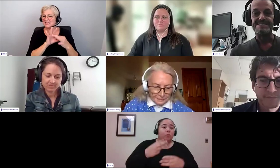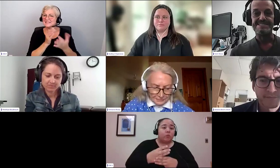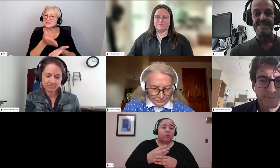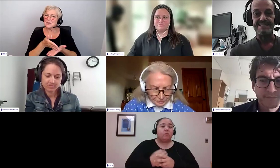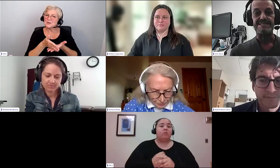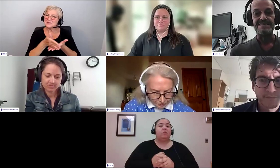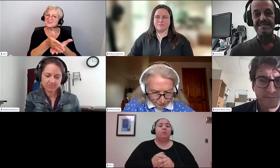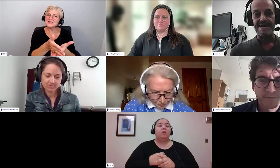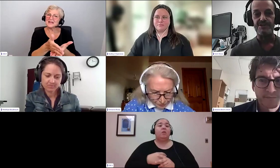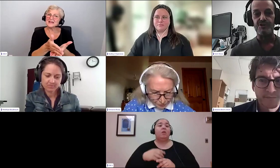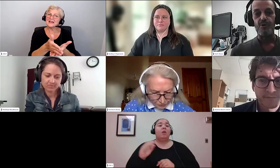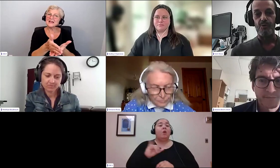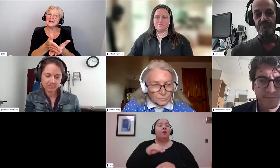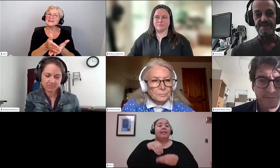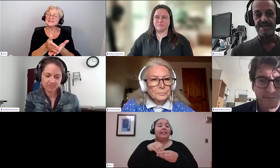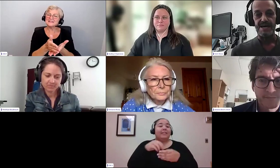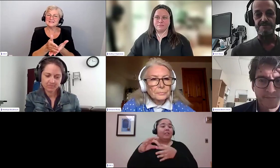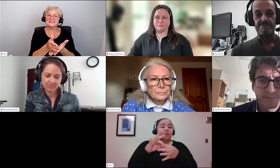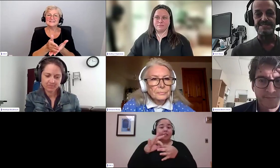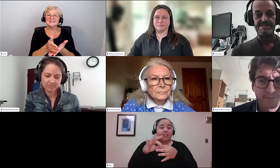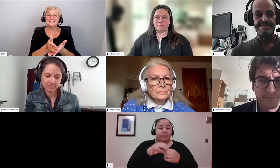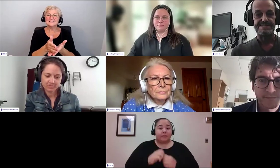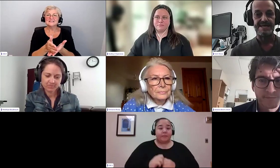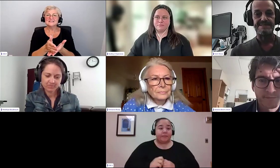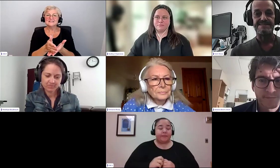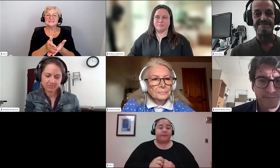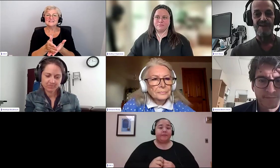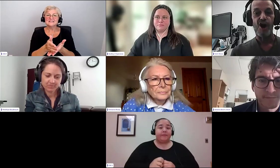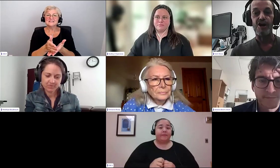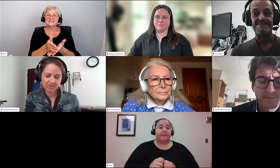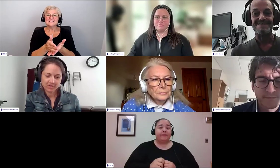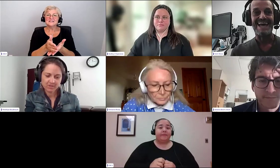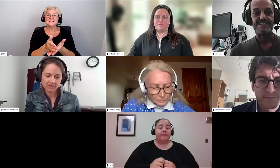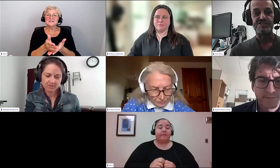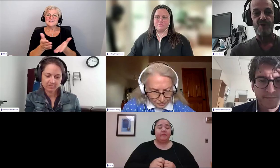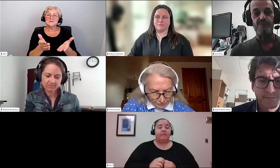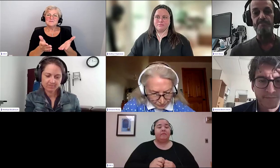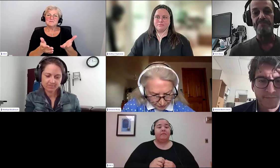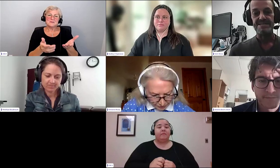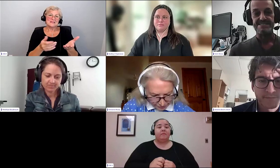the helping relations, this